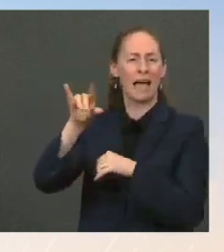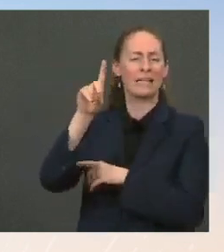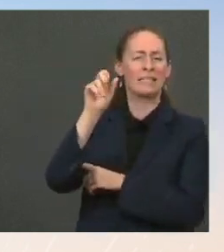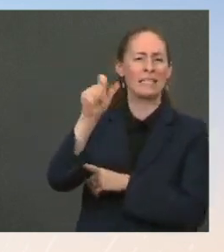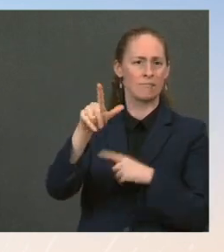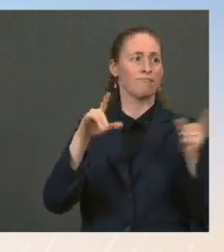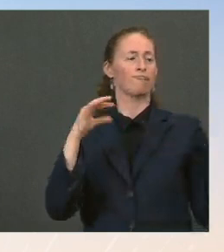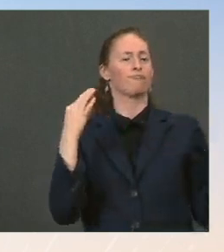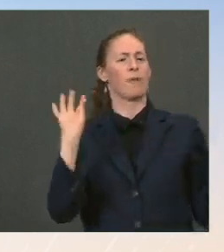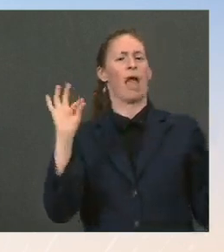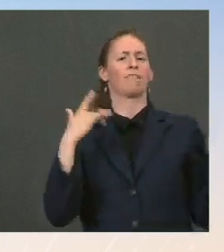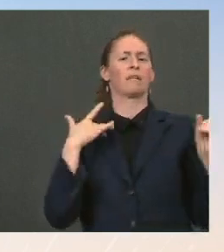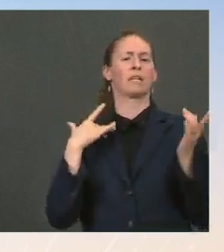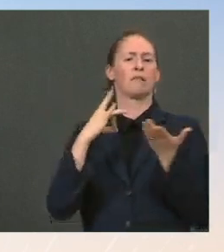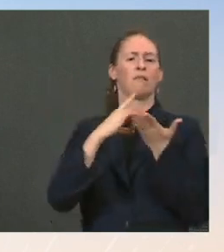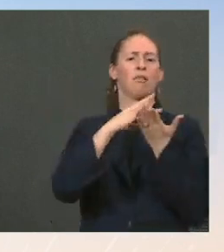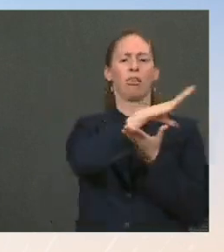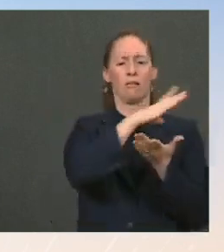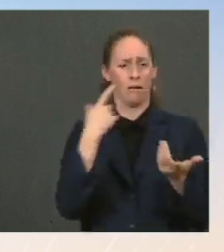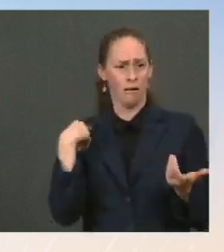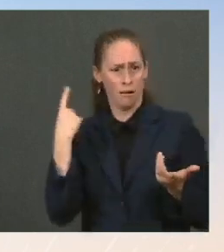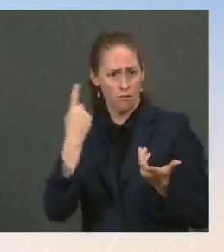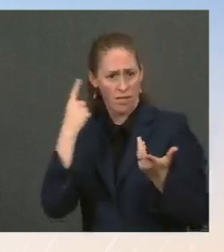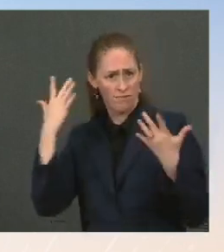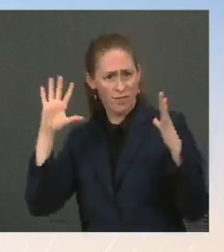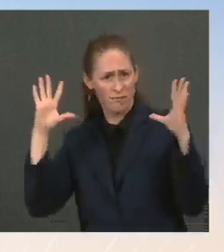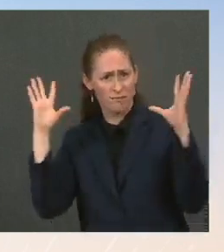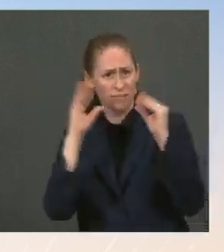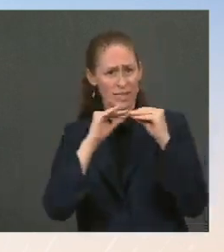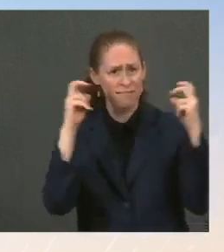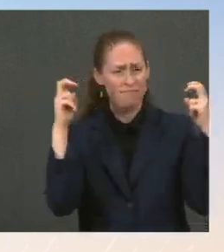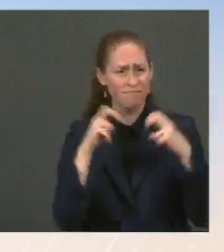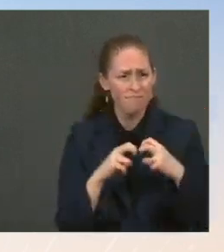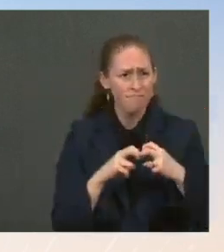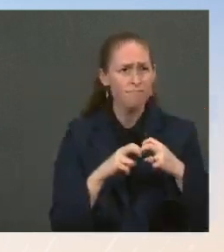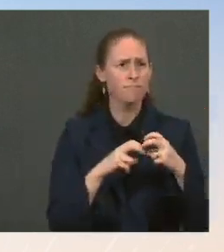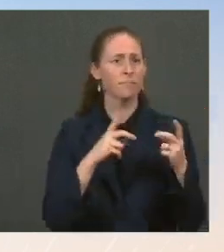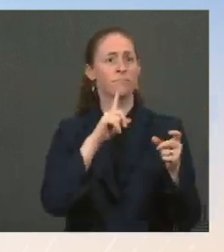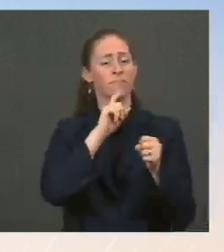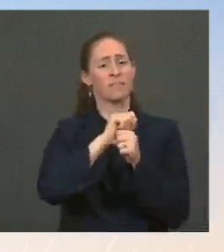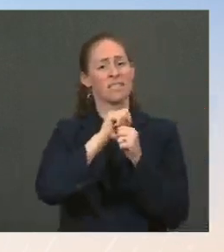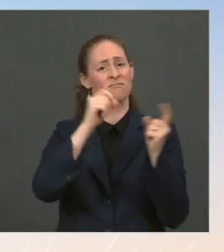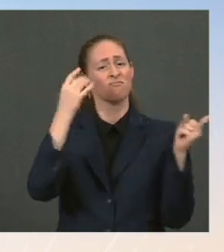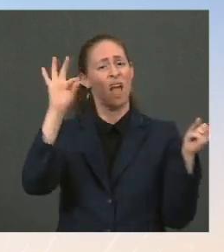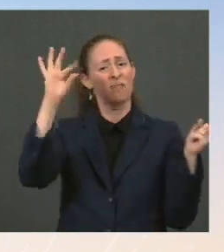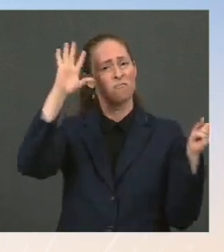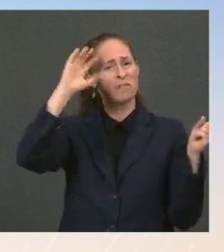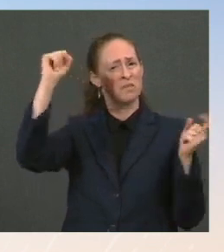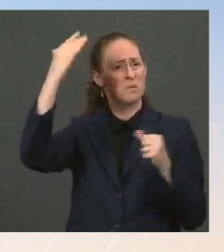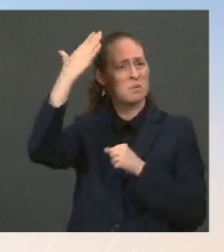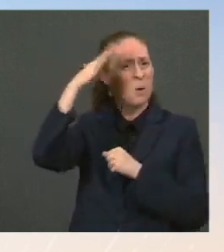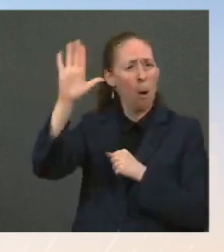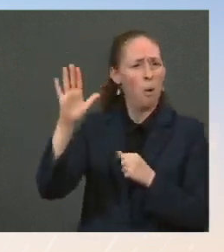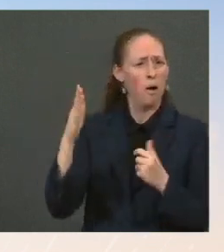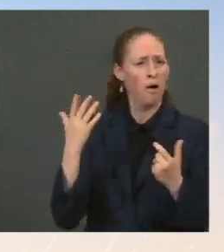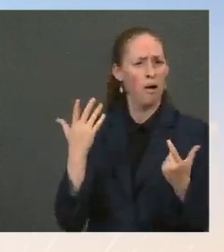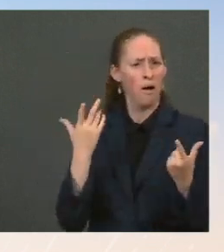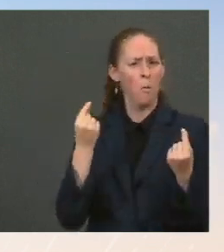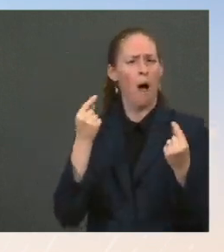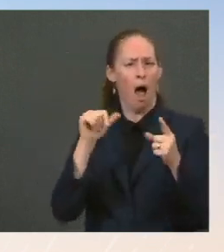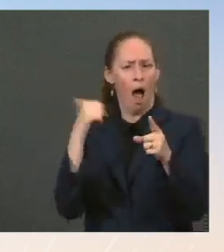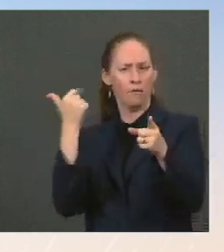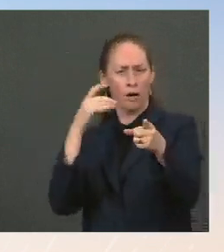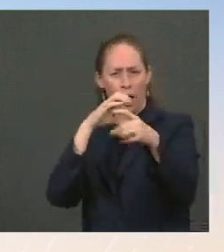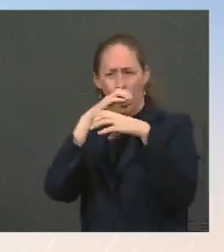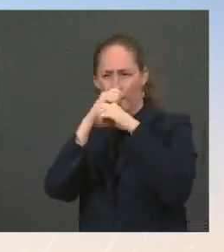and, quote, the president literally had not been aware of what had transpired. So what else are you guys not telling the president?